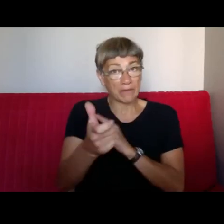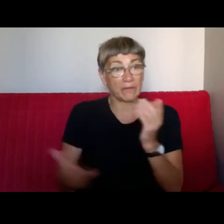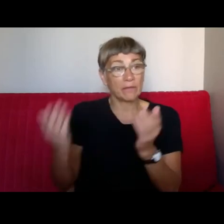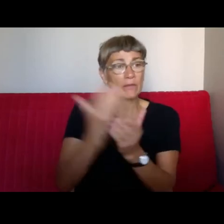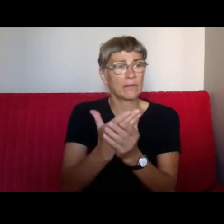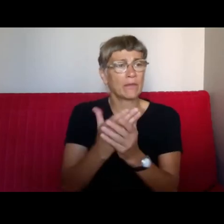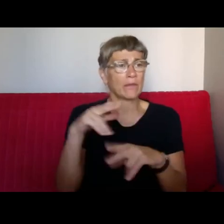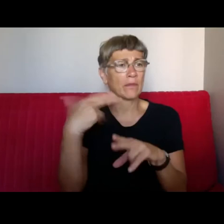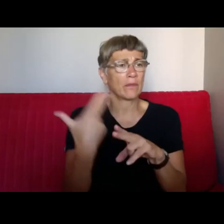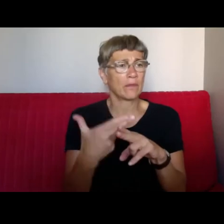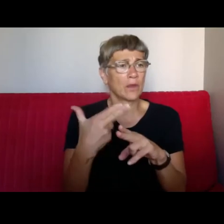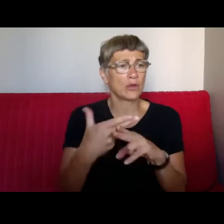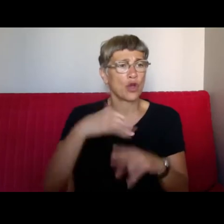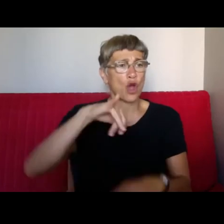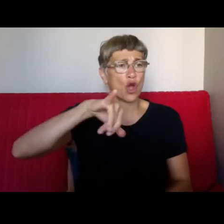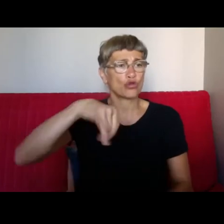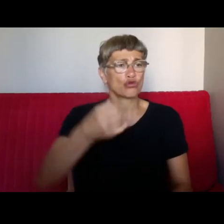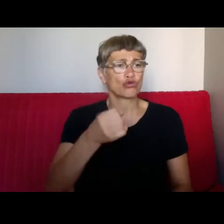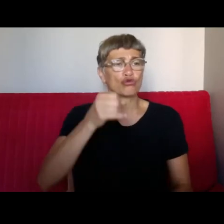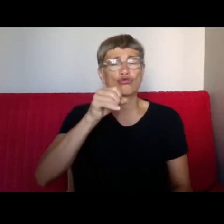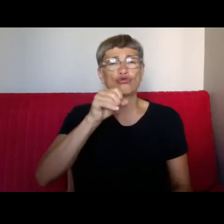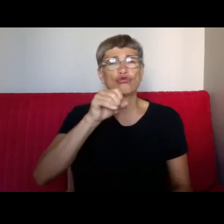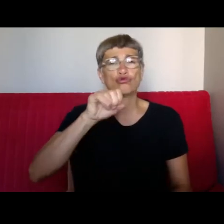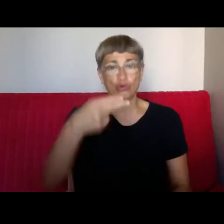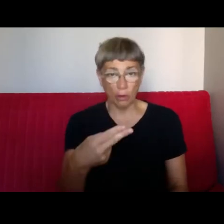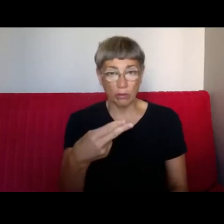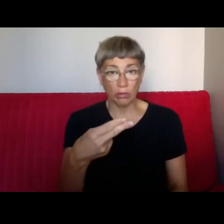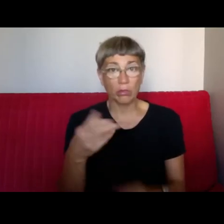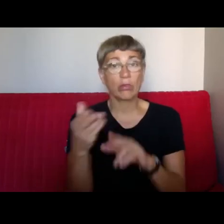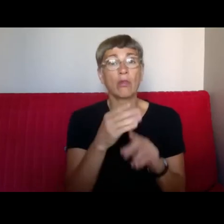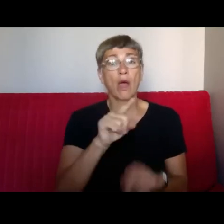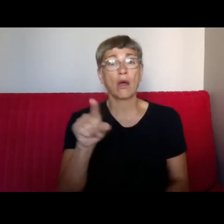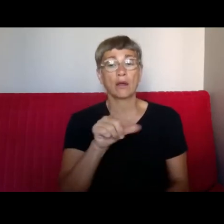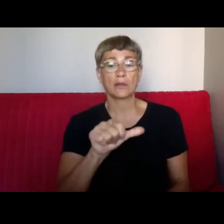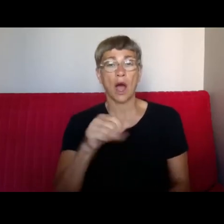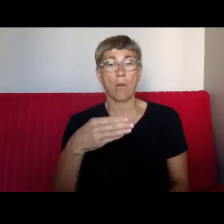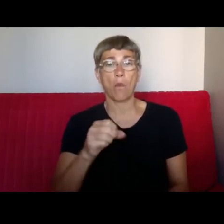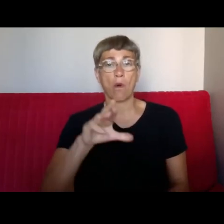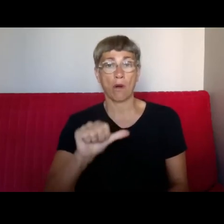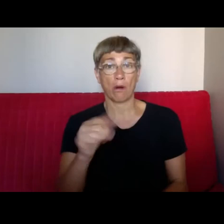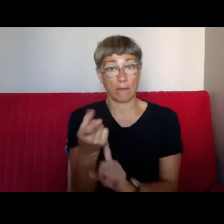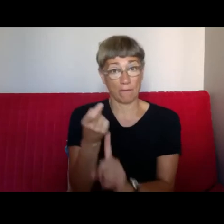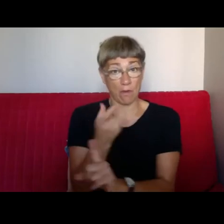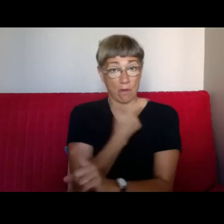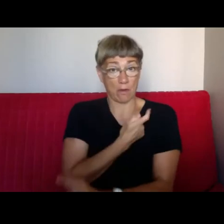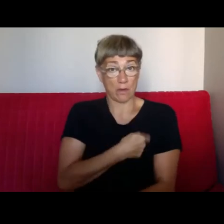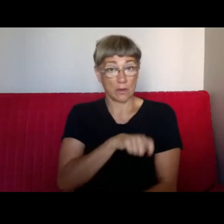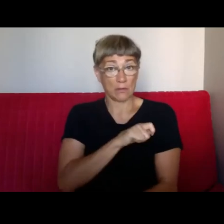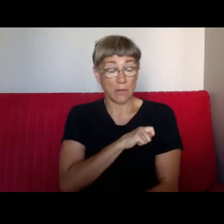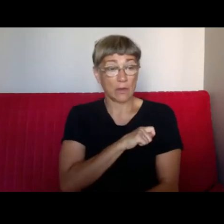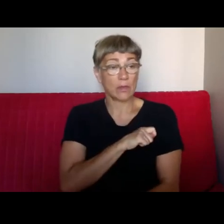the Foundation Emplea from Spain. He's one of the partners of the Desk 2